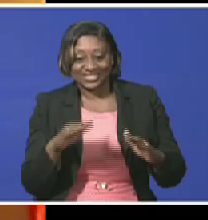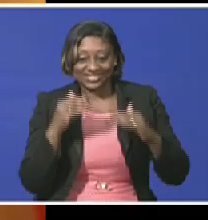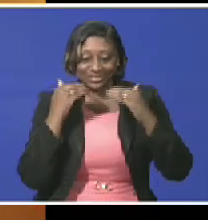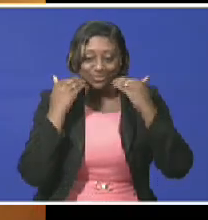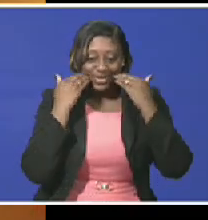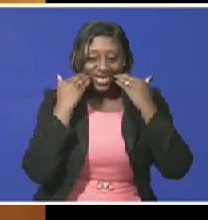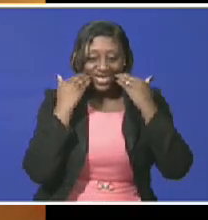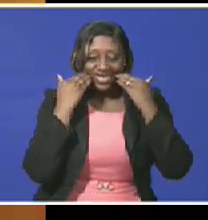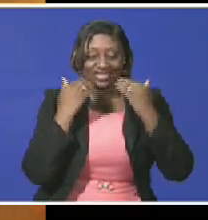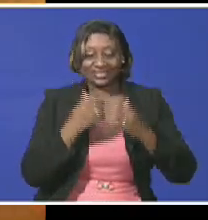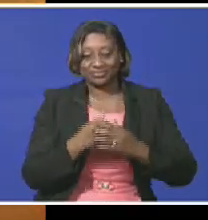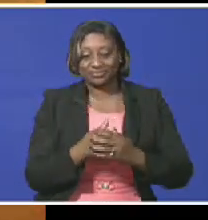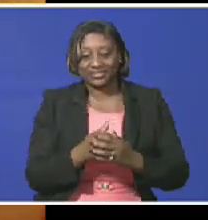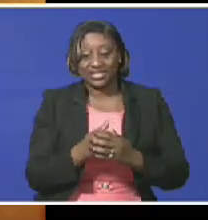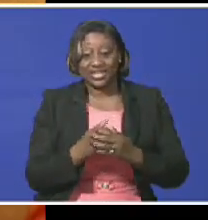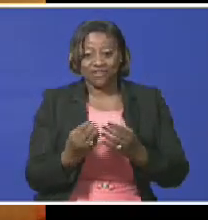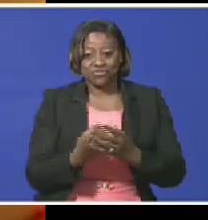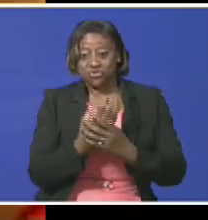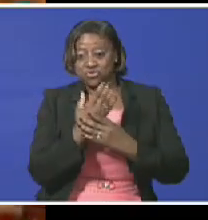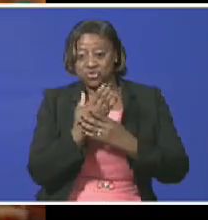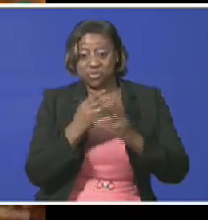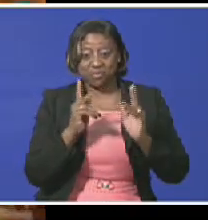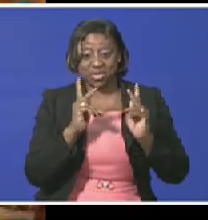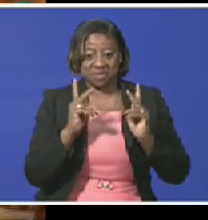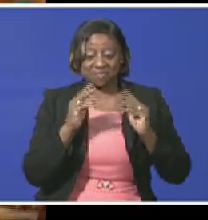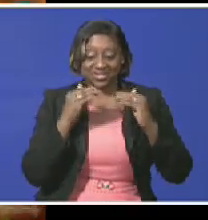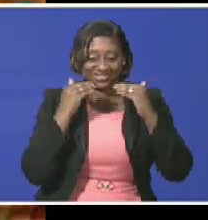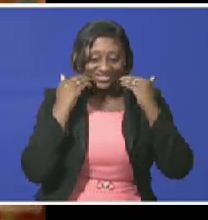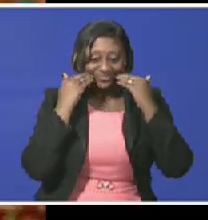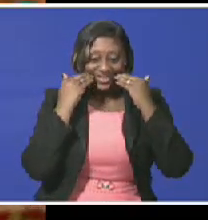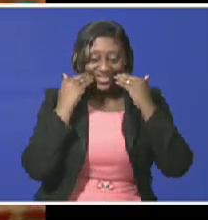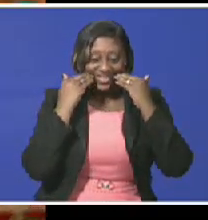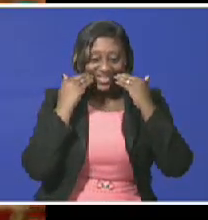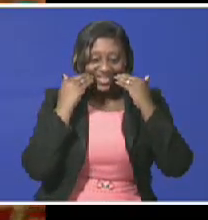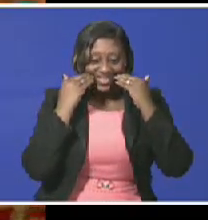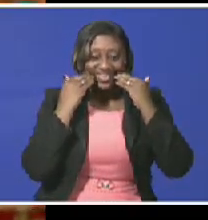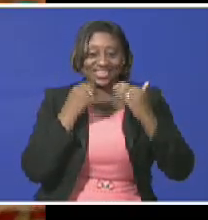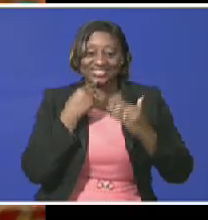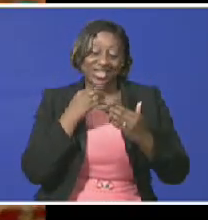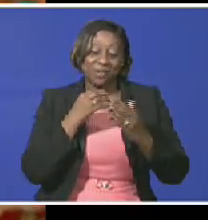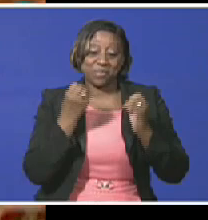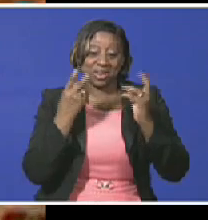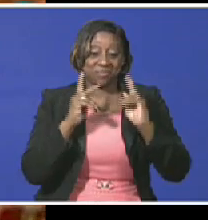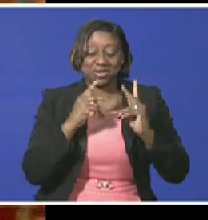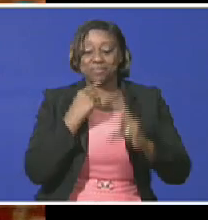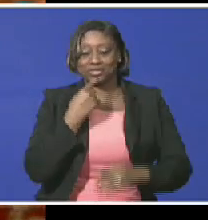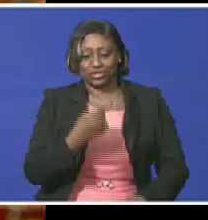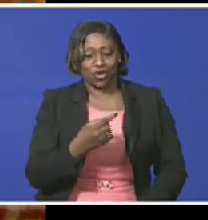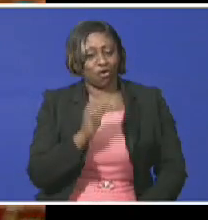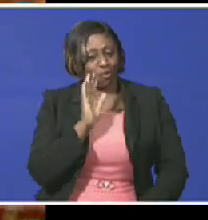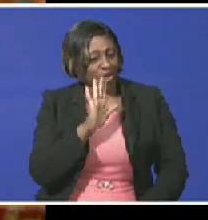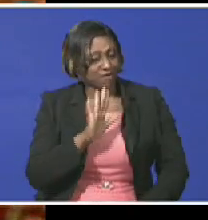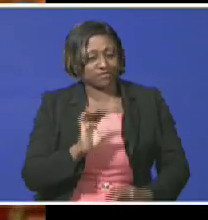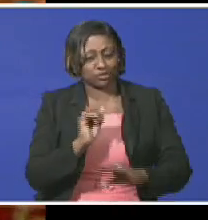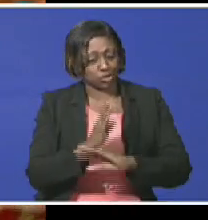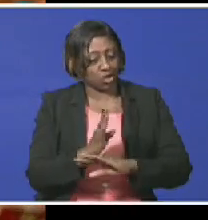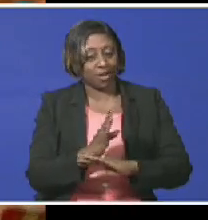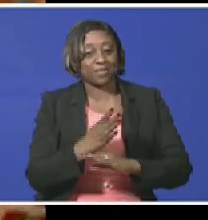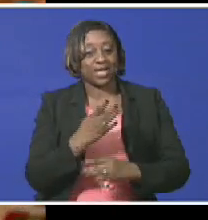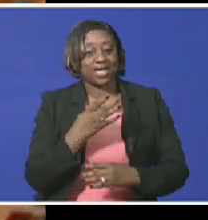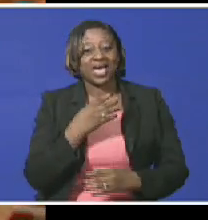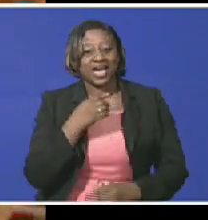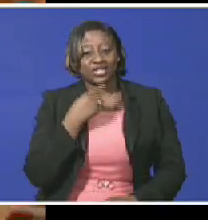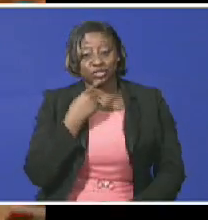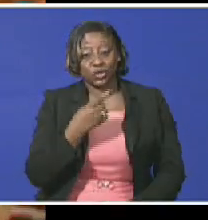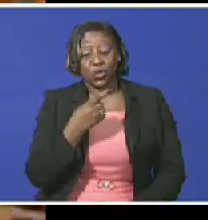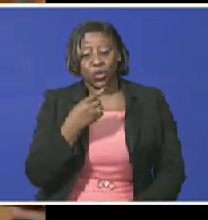smile on their face, even the grown-ups. And I've had a lot of compliments doing it, and I told